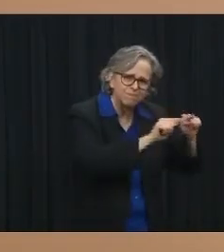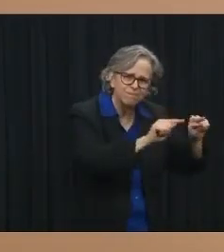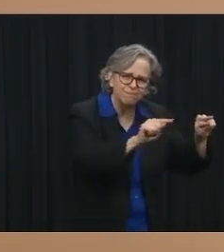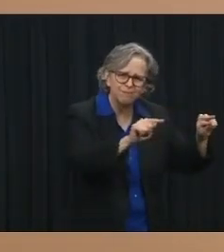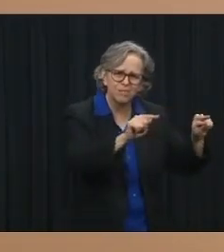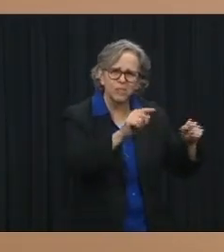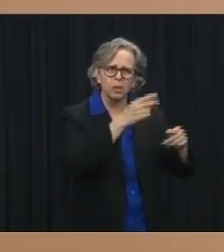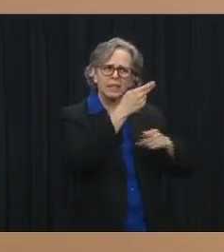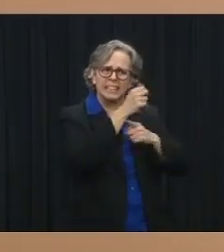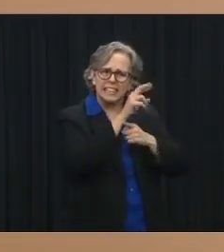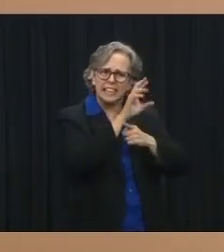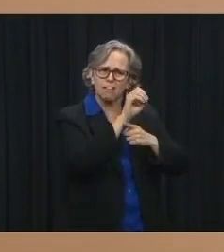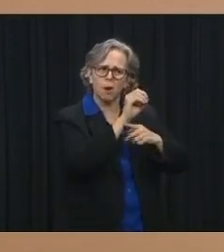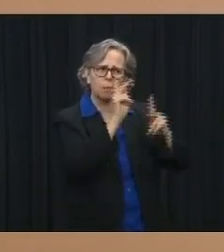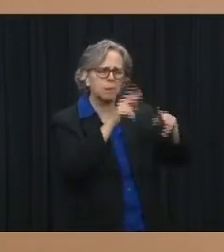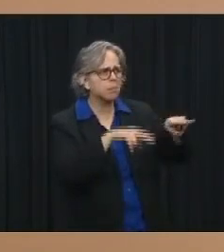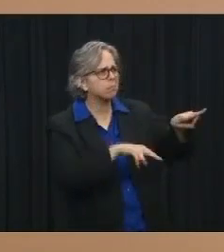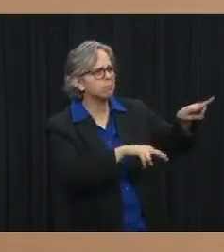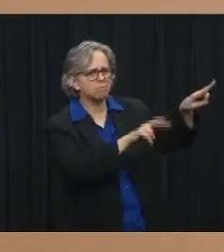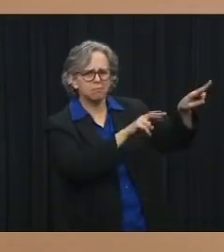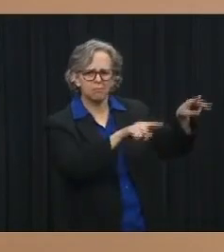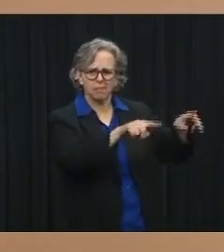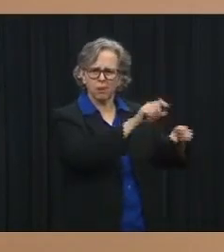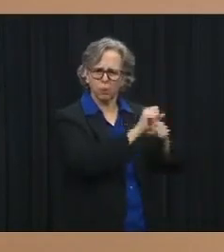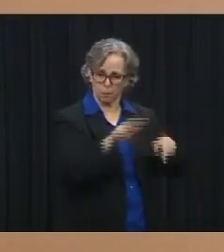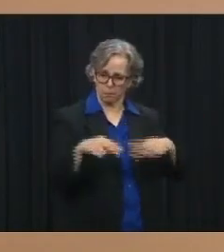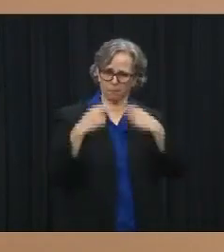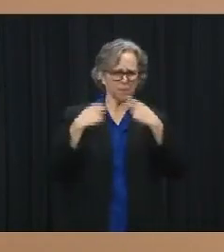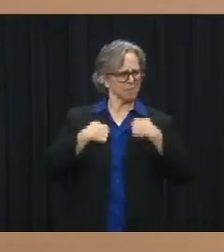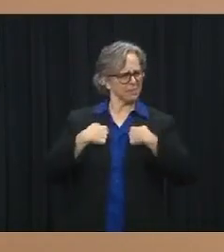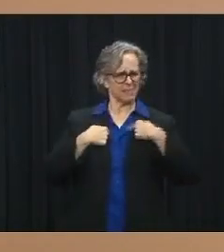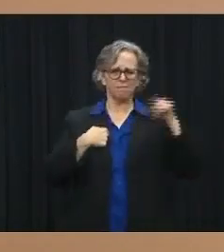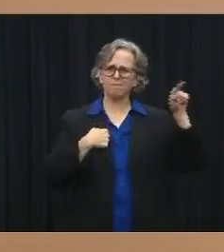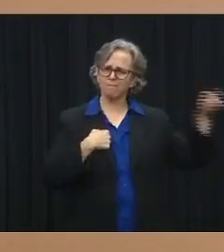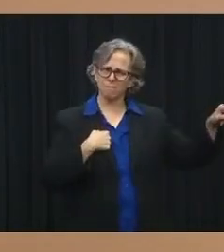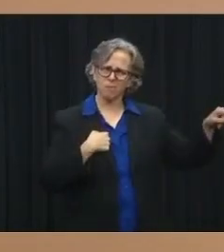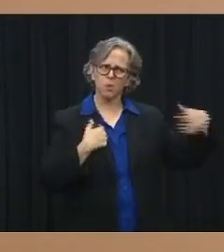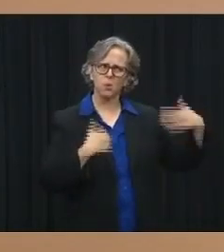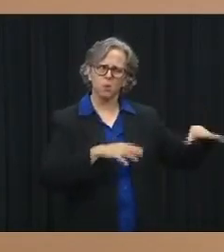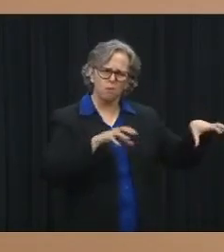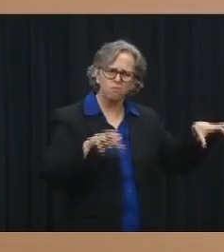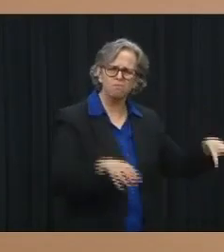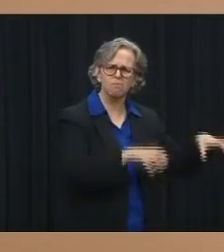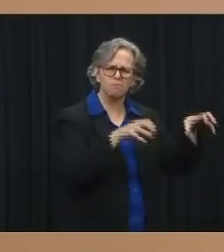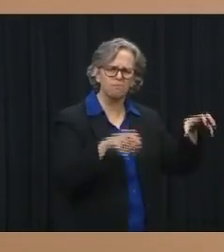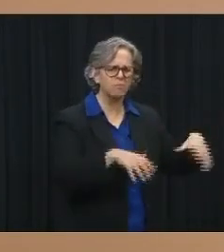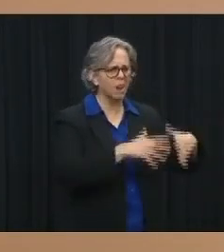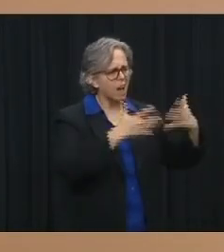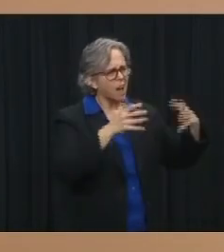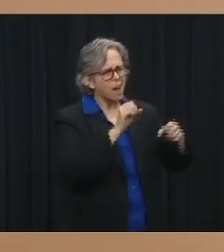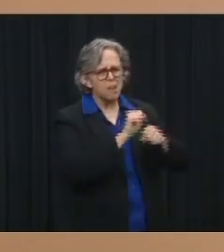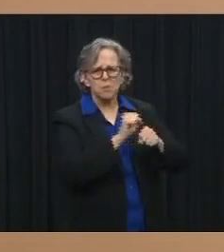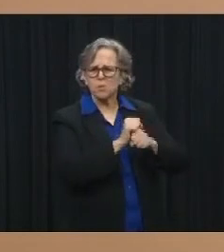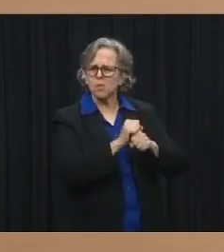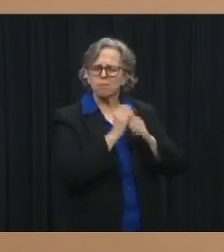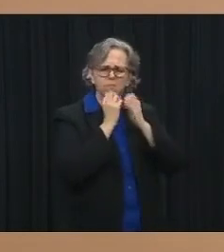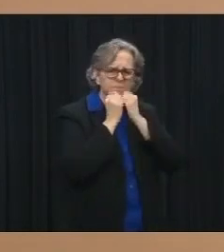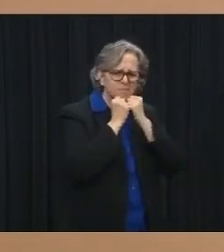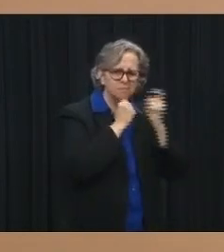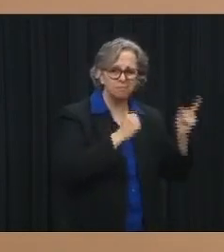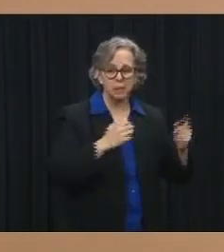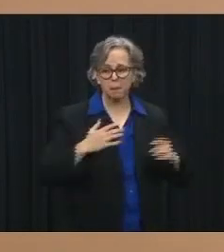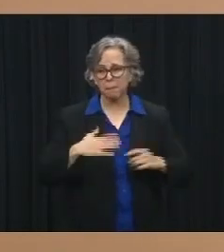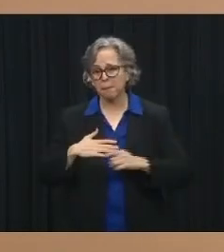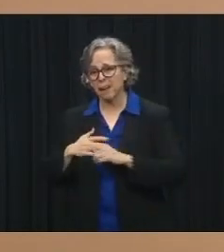and certainly the folks in our nursing homes are just doing a heroic job. And my team back at the EOC is supporting them as